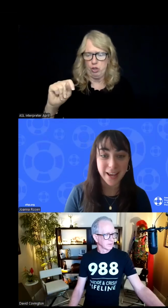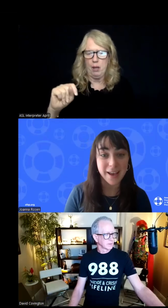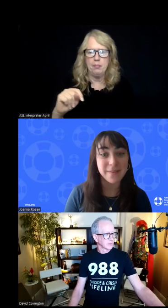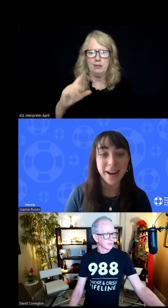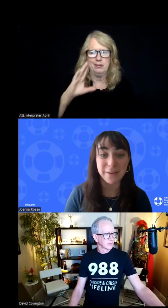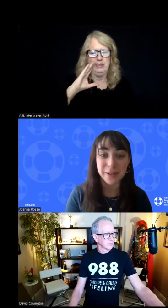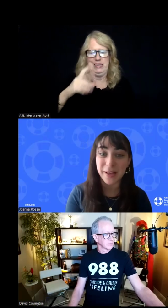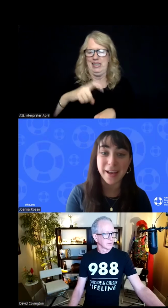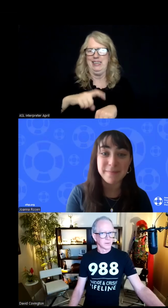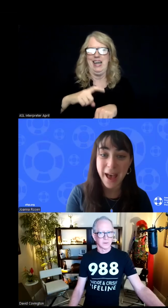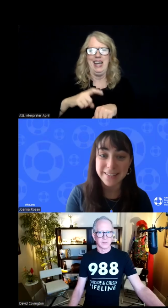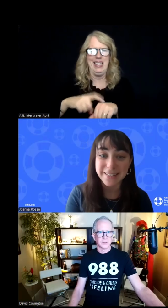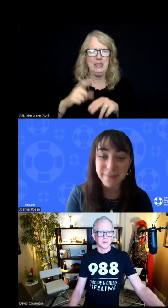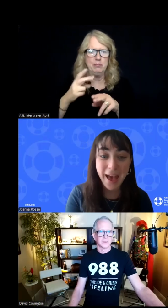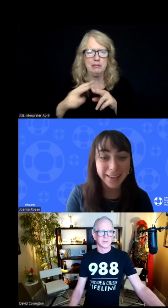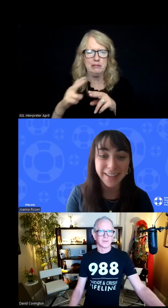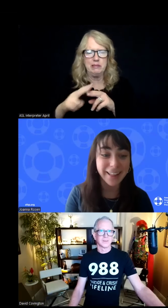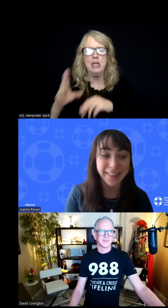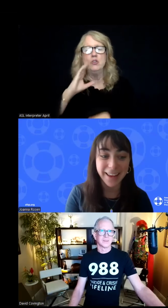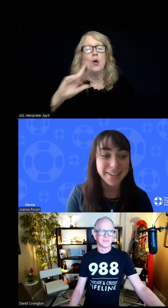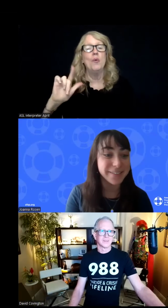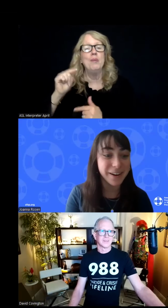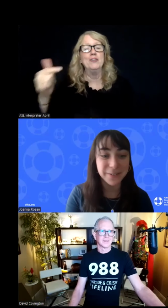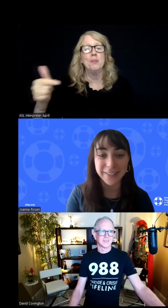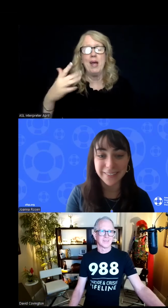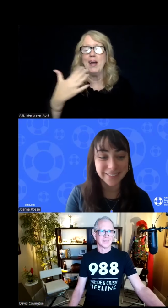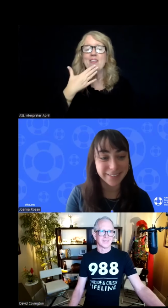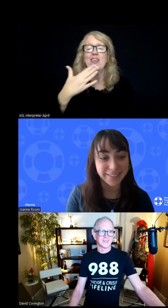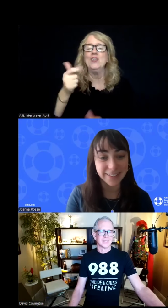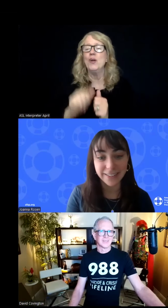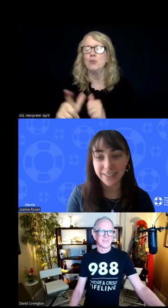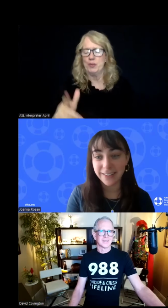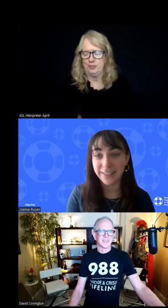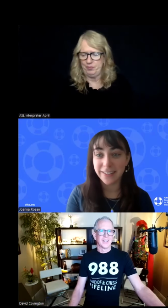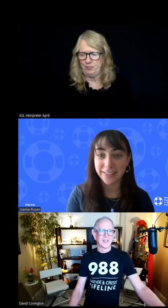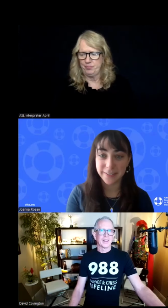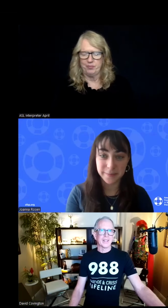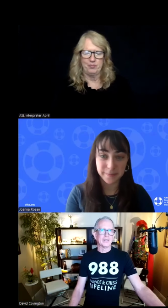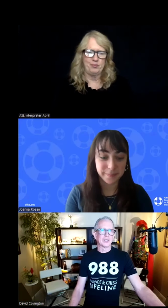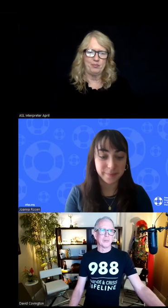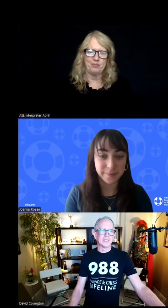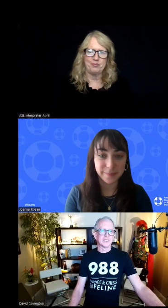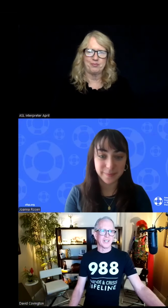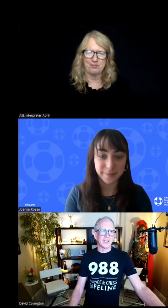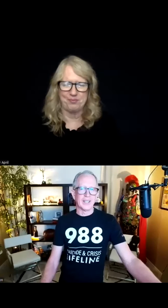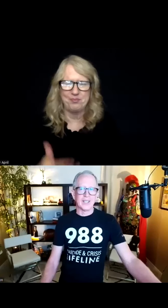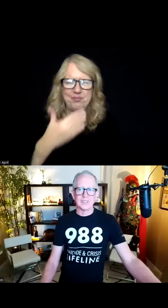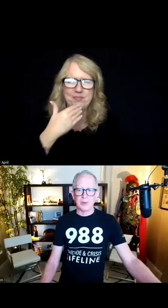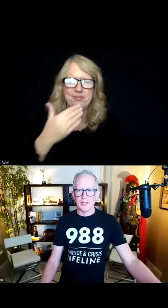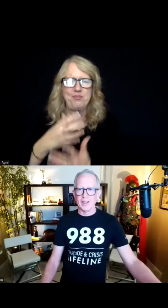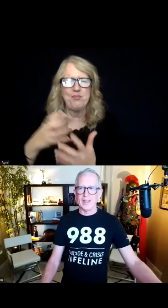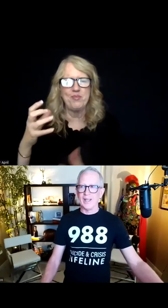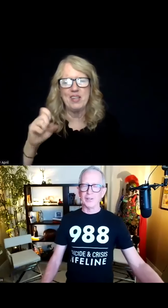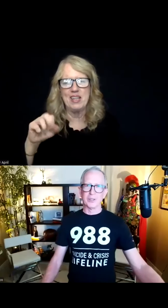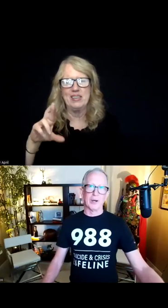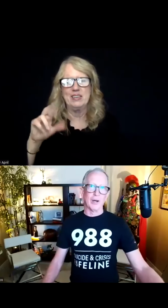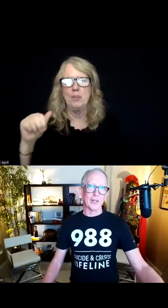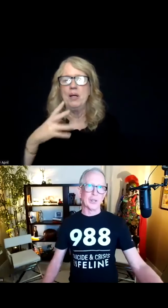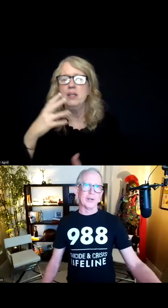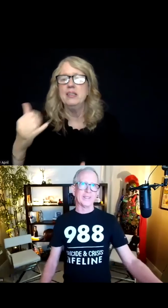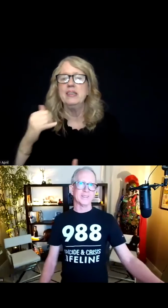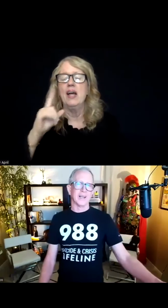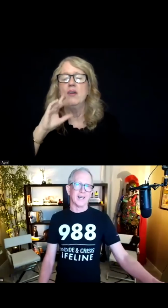short on time, and I will pass it back. Thank you, everyone. Thank you so much, Sarah and Joanna. And now to